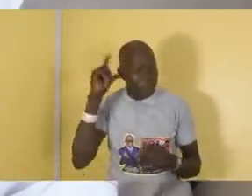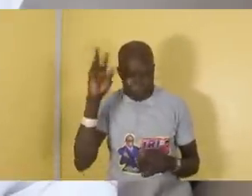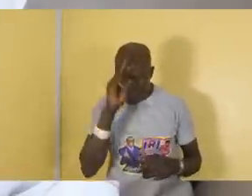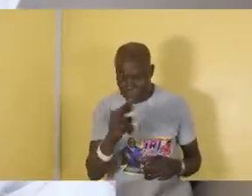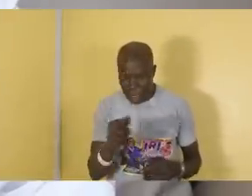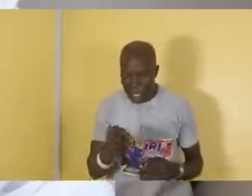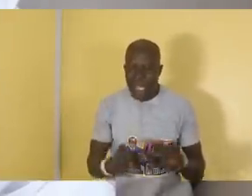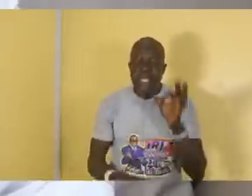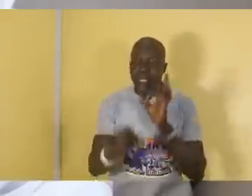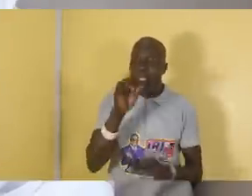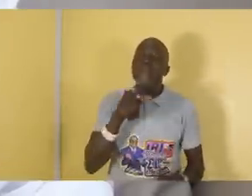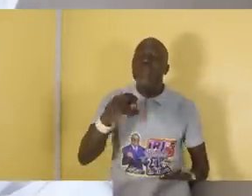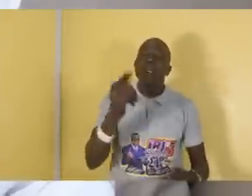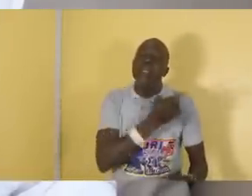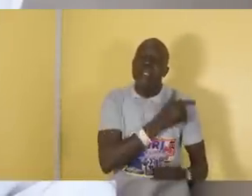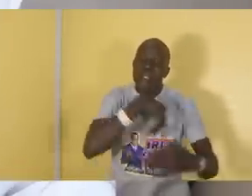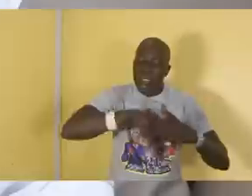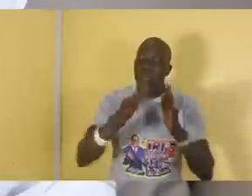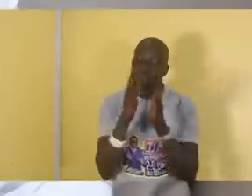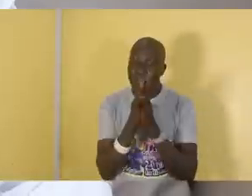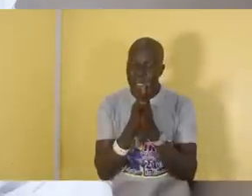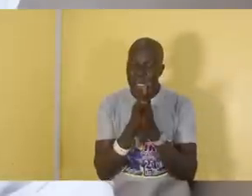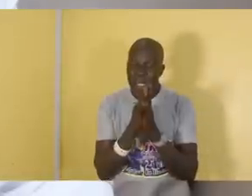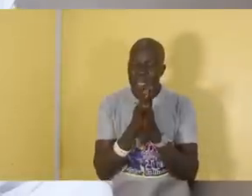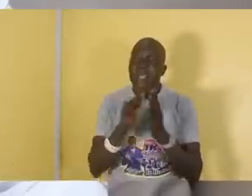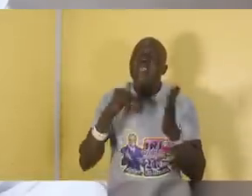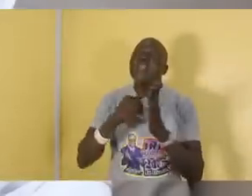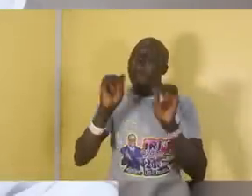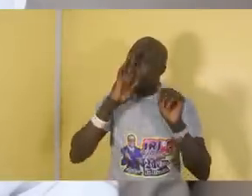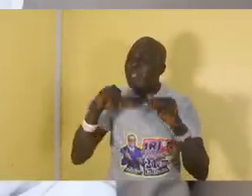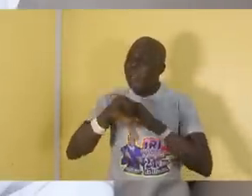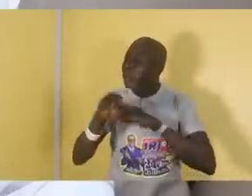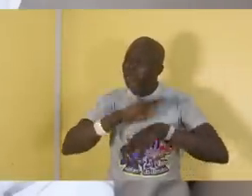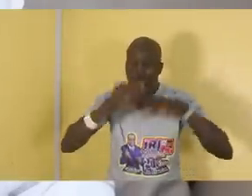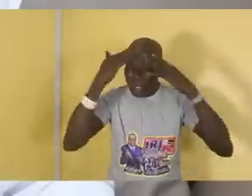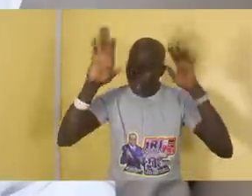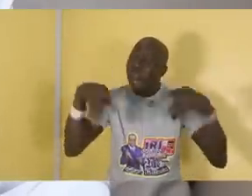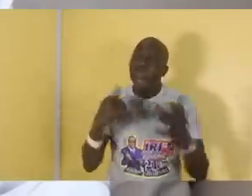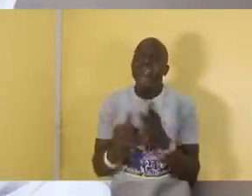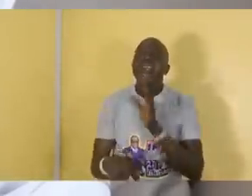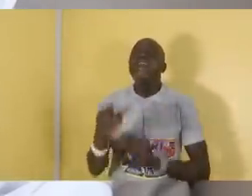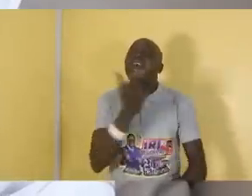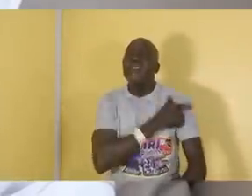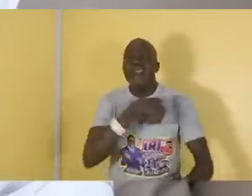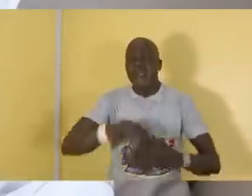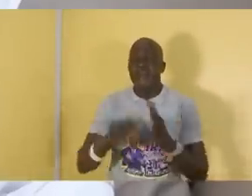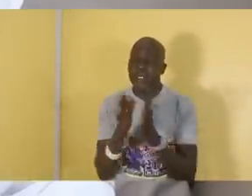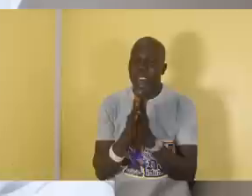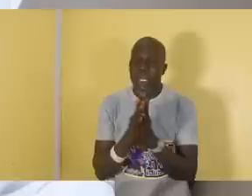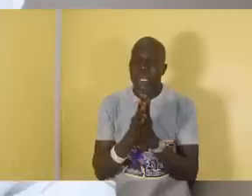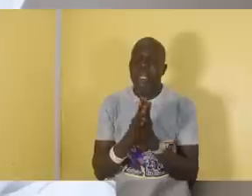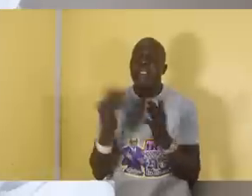Listen, sir. Ben, you buy your leg. If you are being sluggish in prayer, it should be as if you are non-entity. Ben, you buy your leg. If you are lazy in